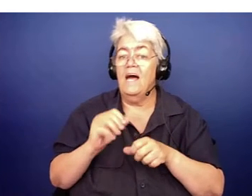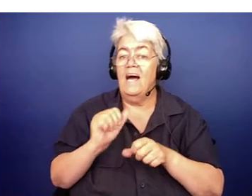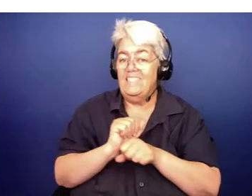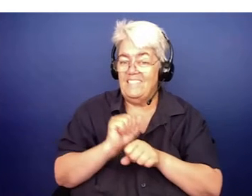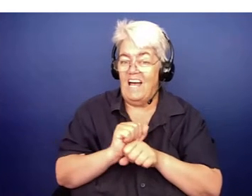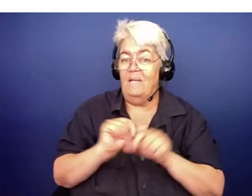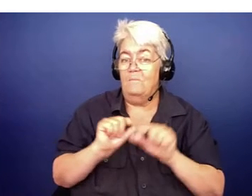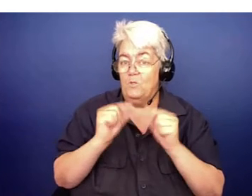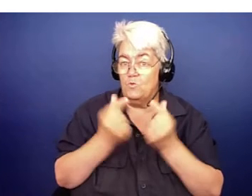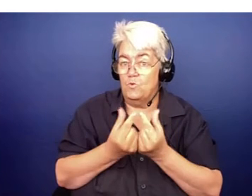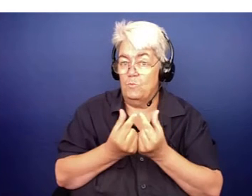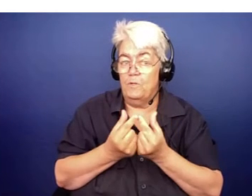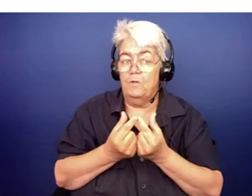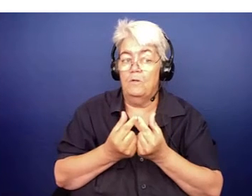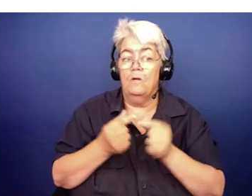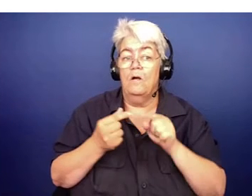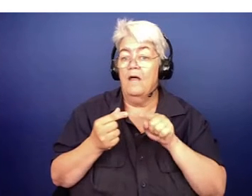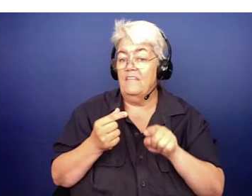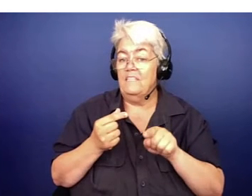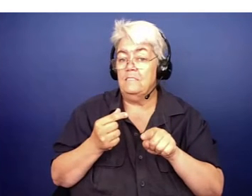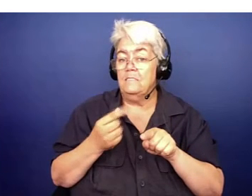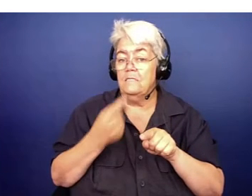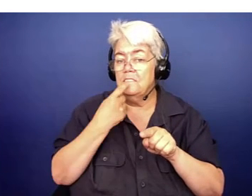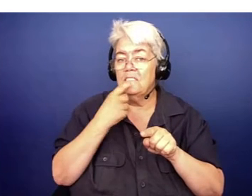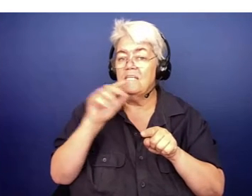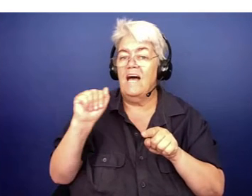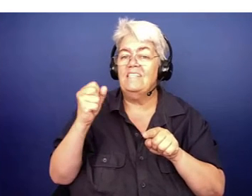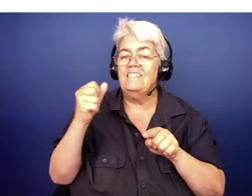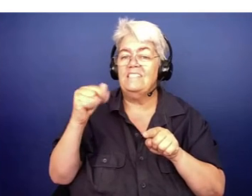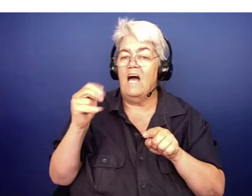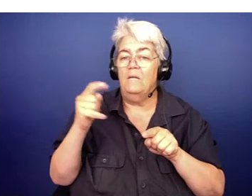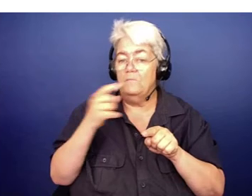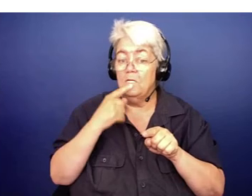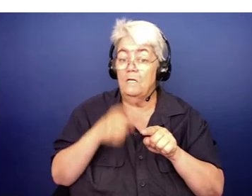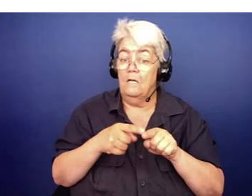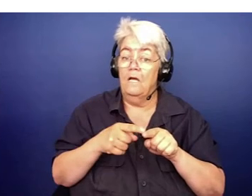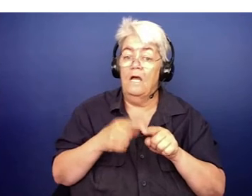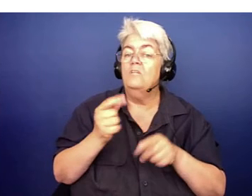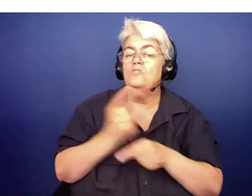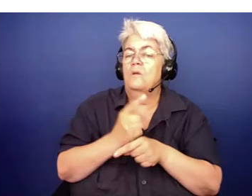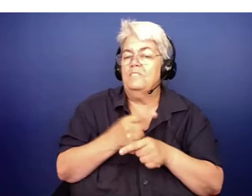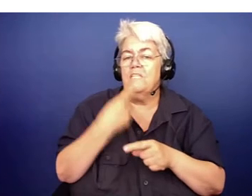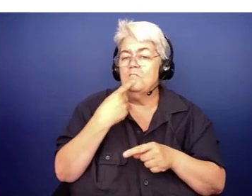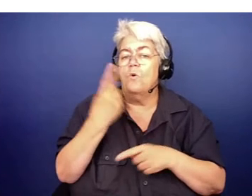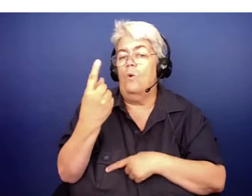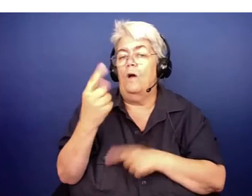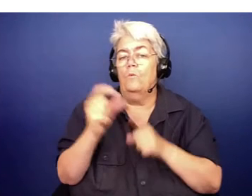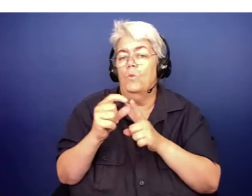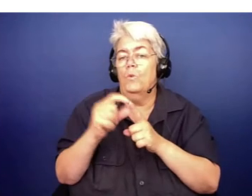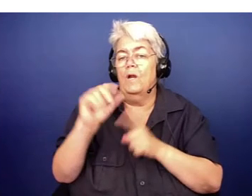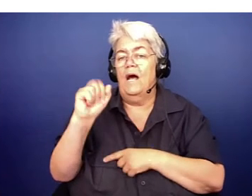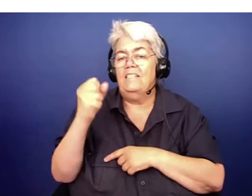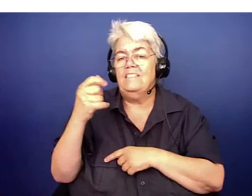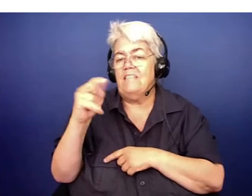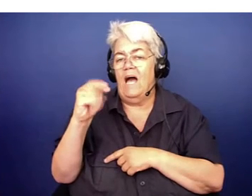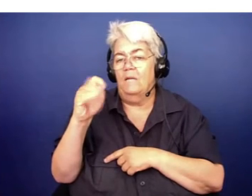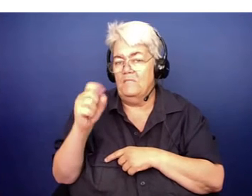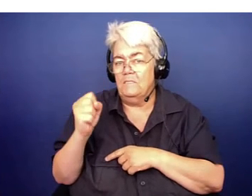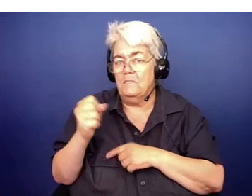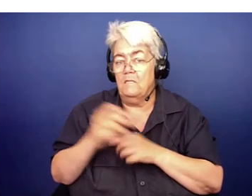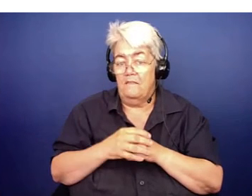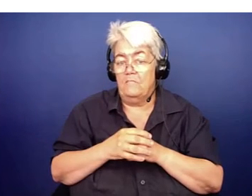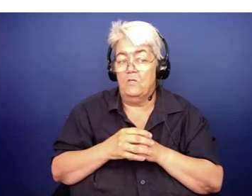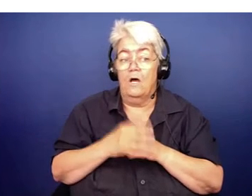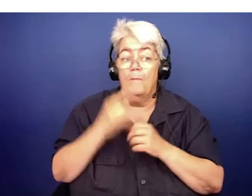area here that doesn't just say assignments. By default, this assignment group, it just has one choice, and that's